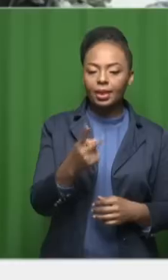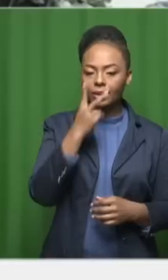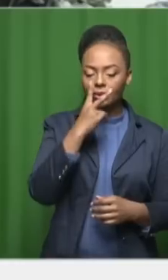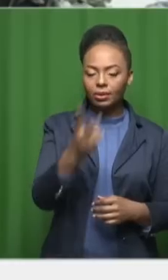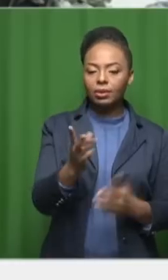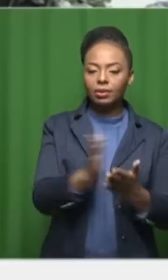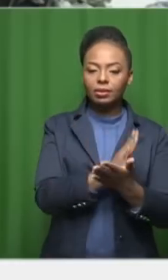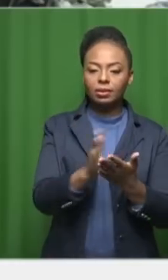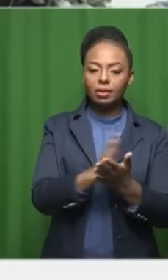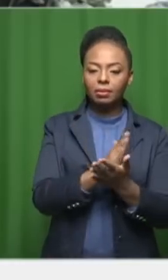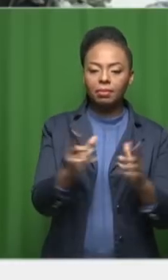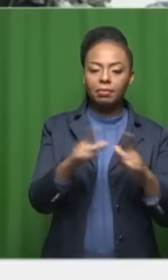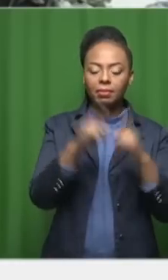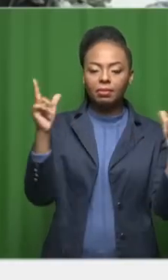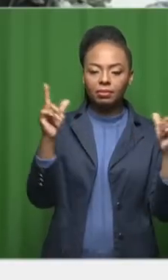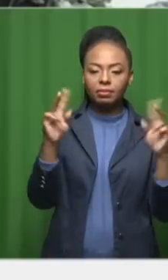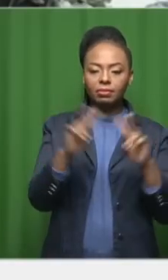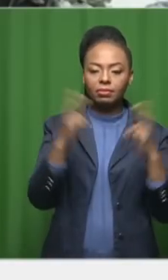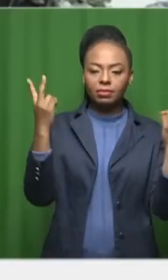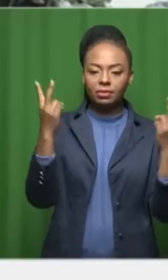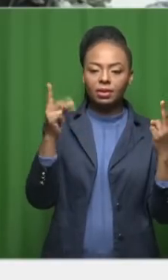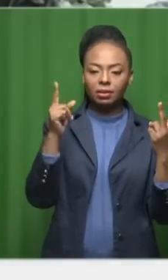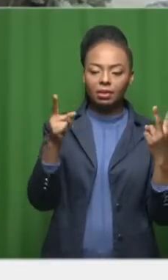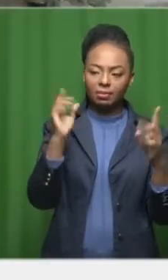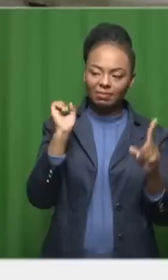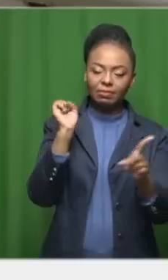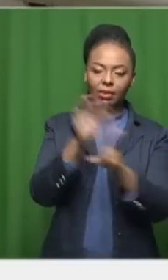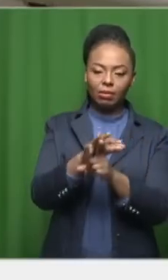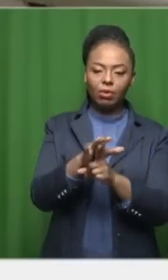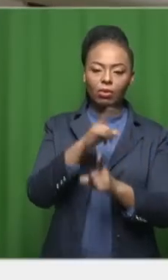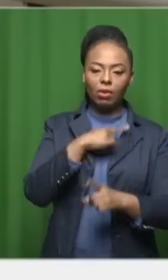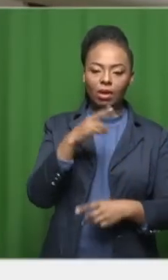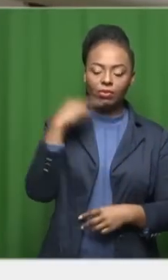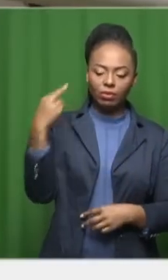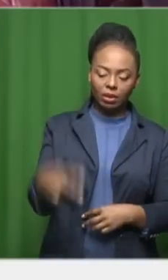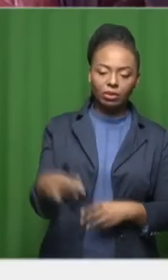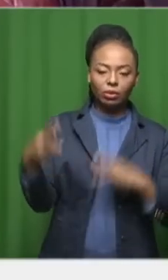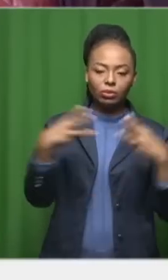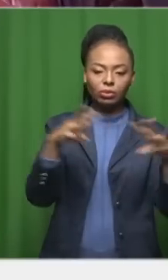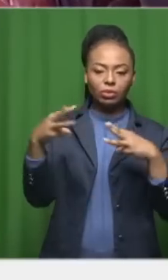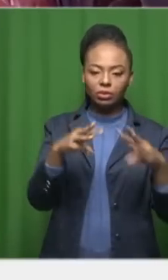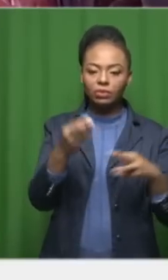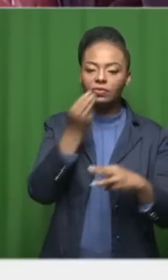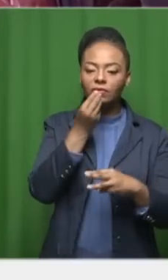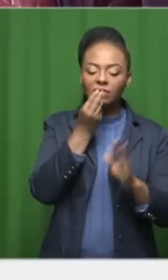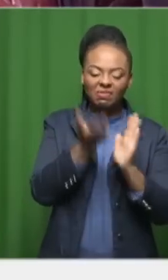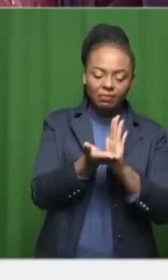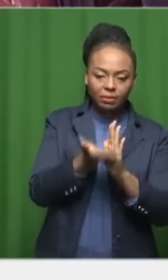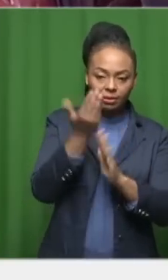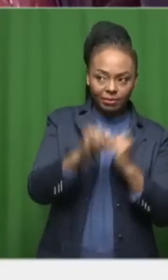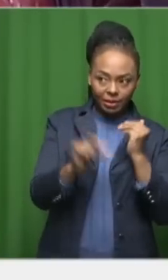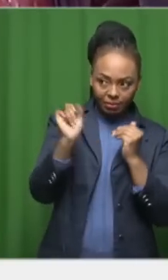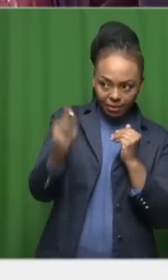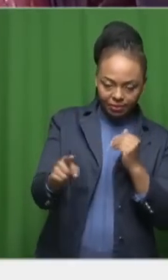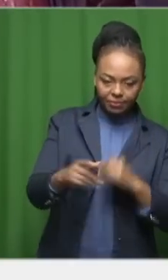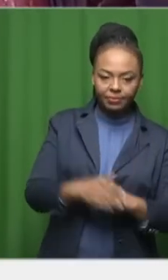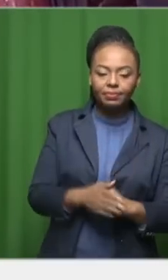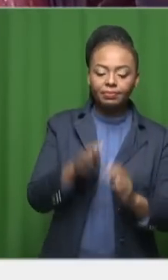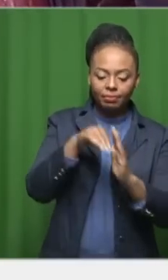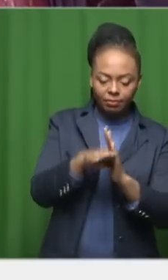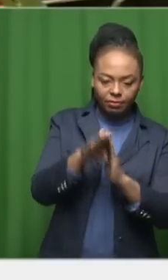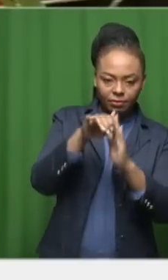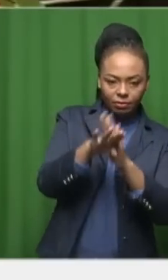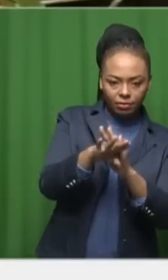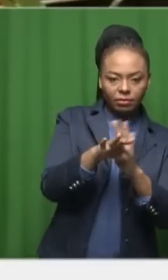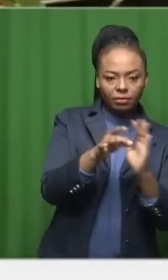effects of the Russian war and prices escalating in that month. So in that sense, we'll see inflation easing